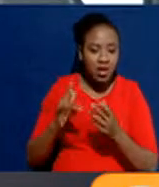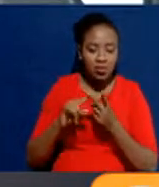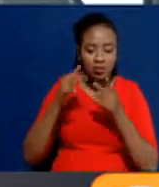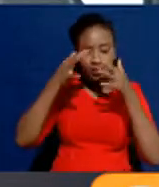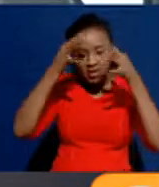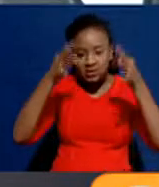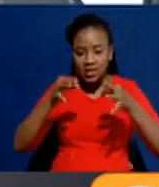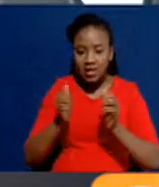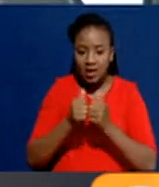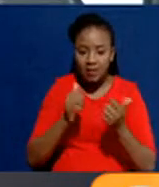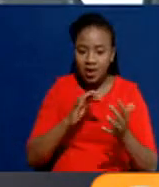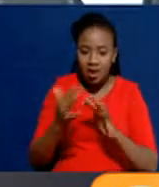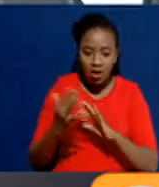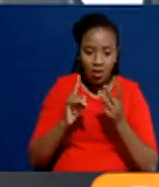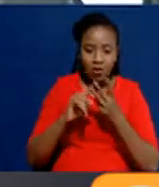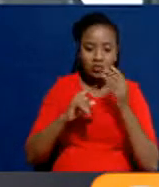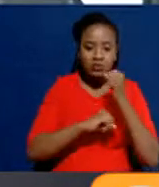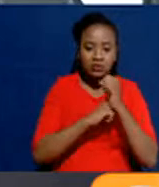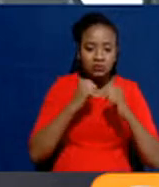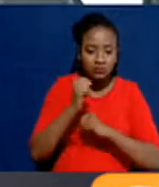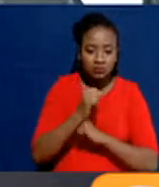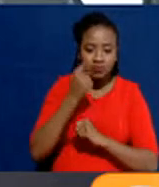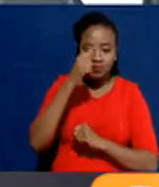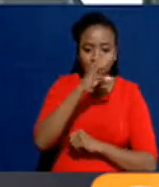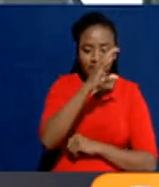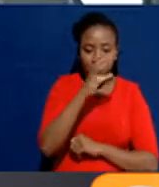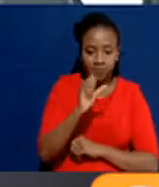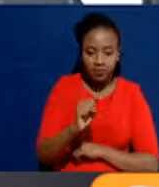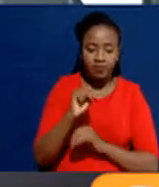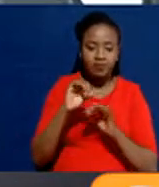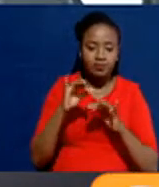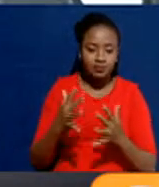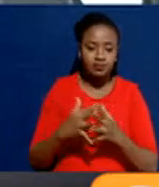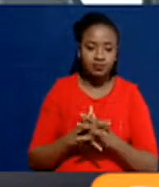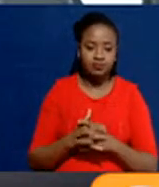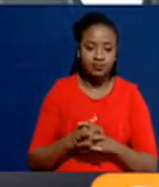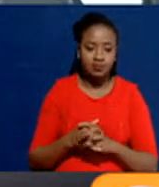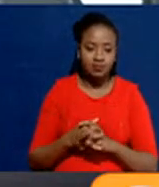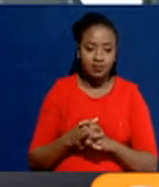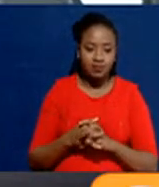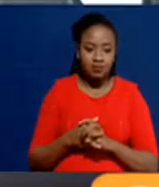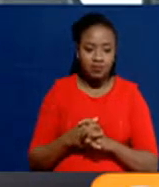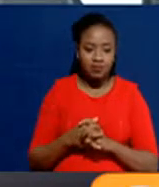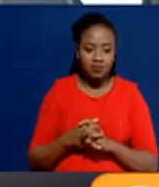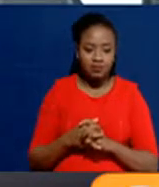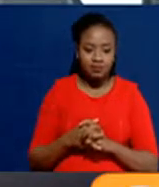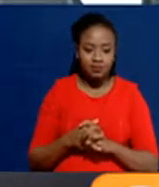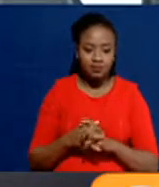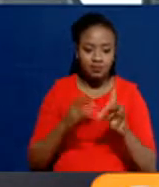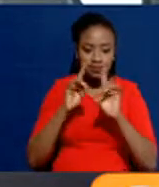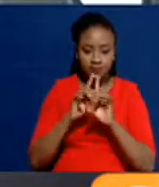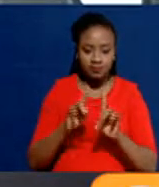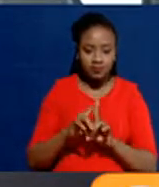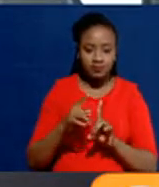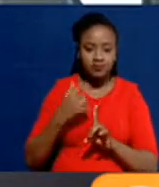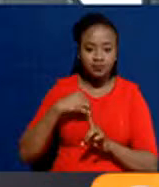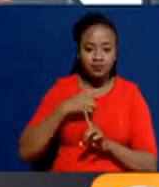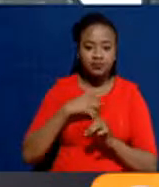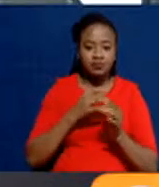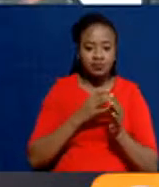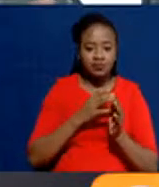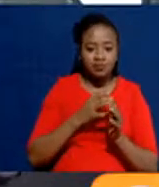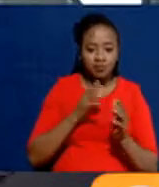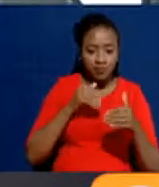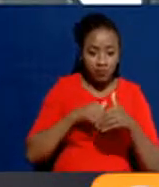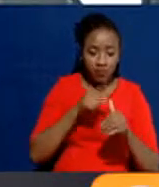be, deciding what the structure of cabinet and the executive would be. And Jamila, we moved away from assistant ministers, which is, you